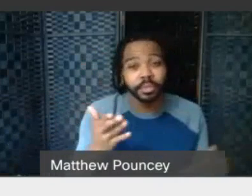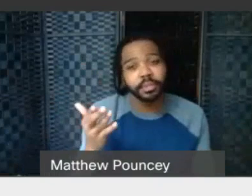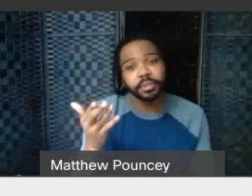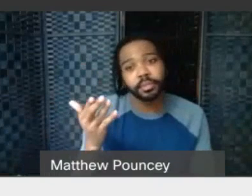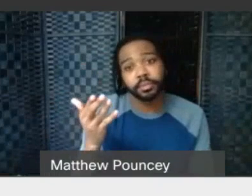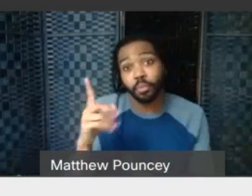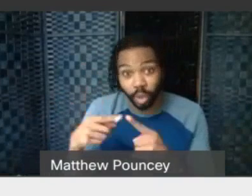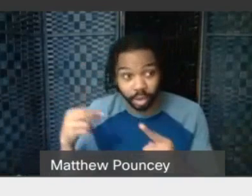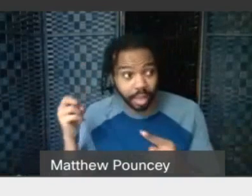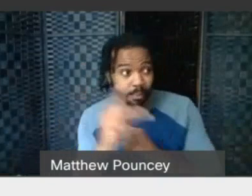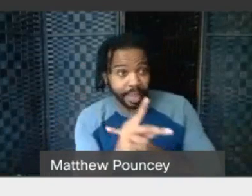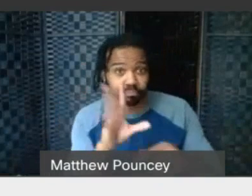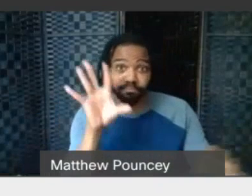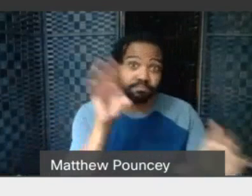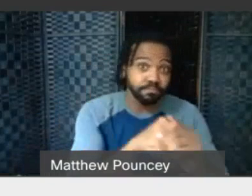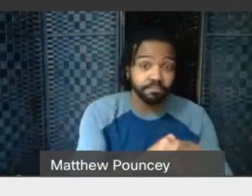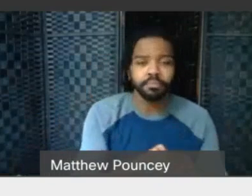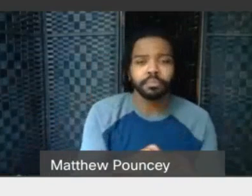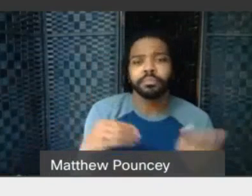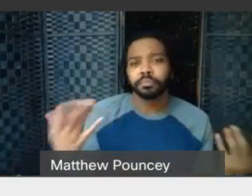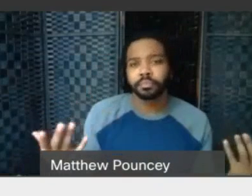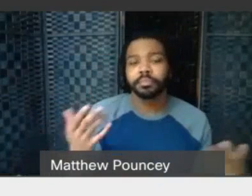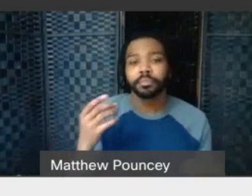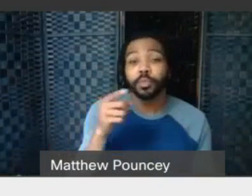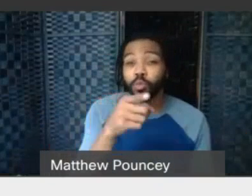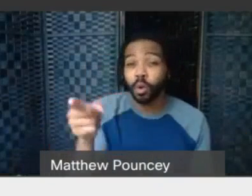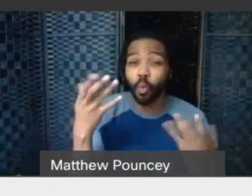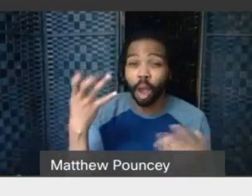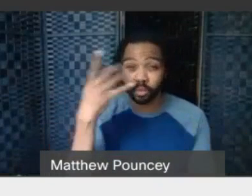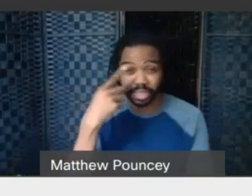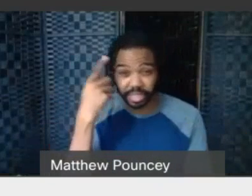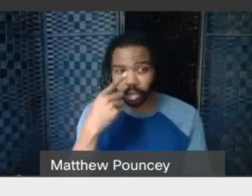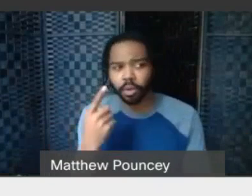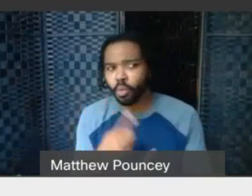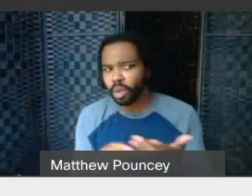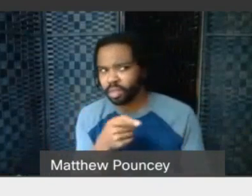return to the extent people wish to consider the providers